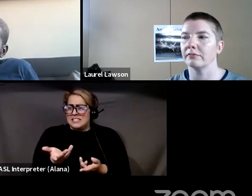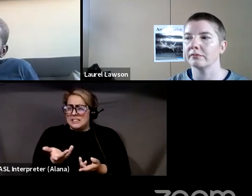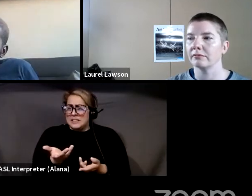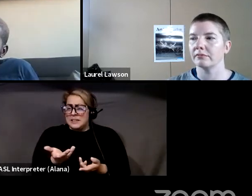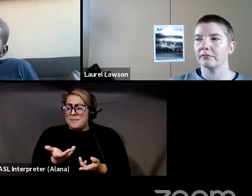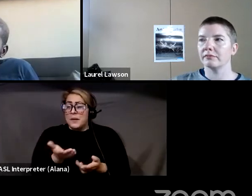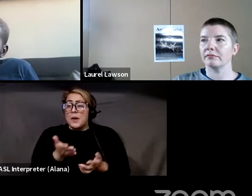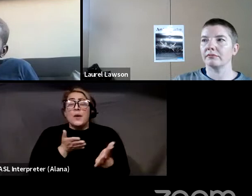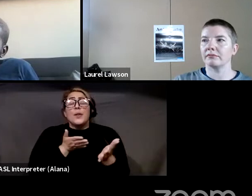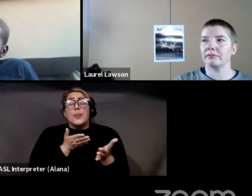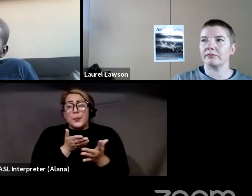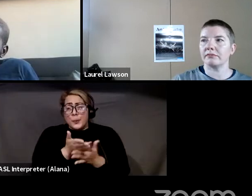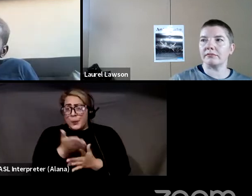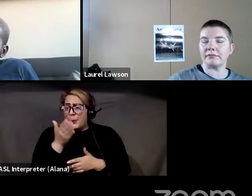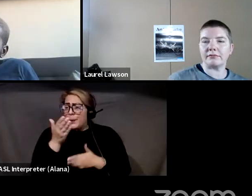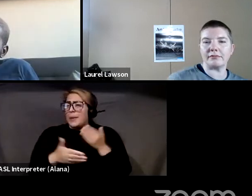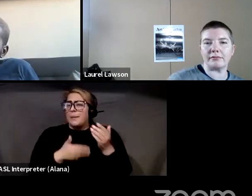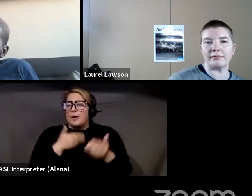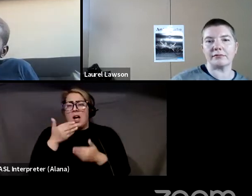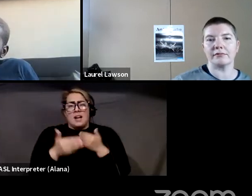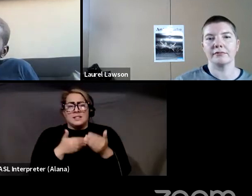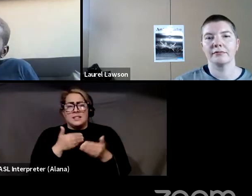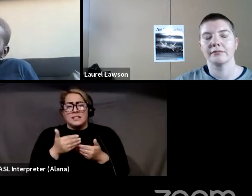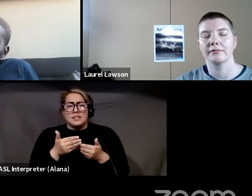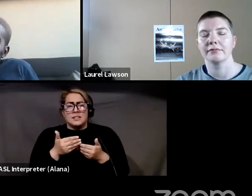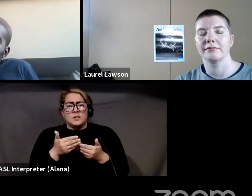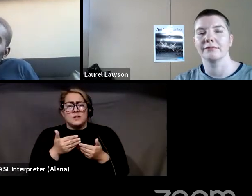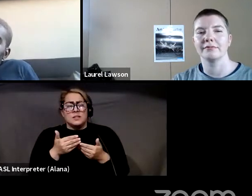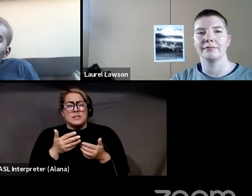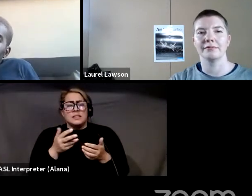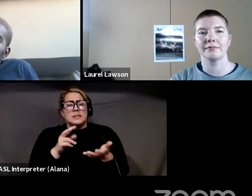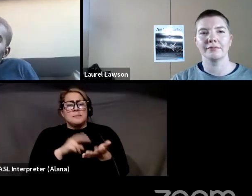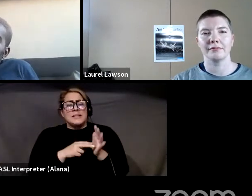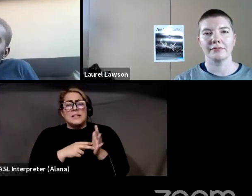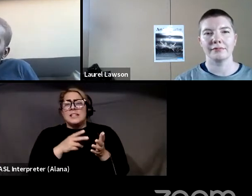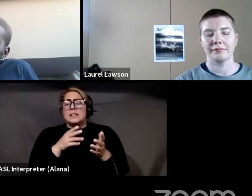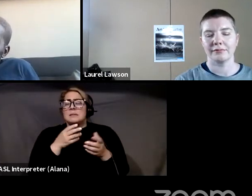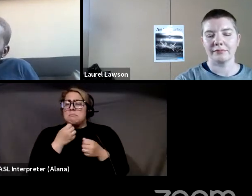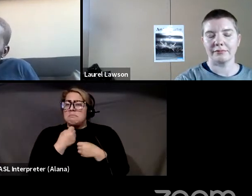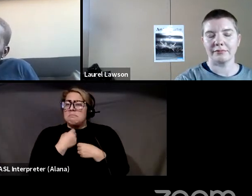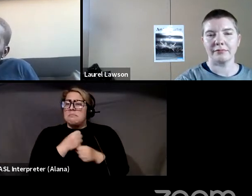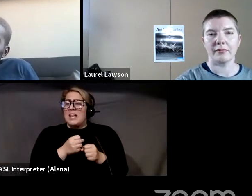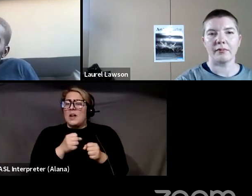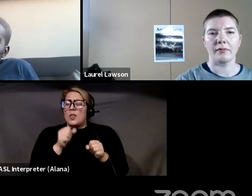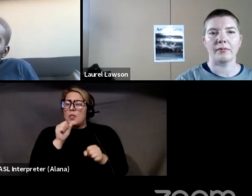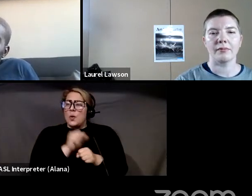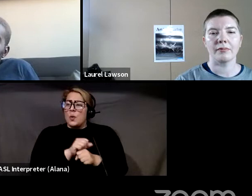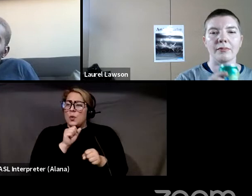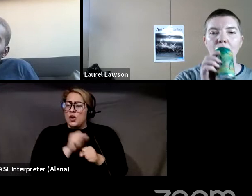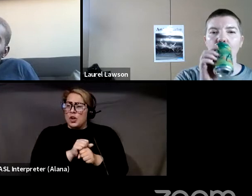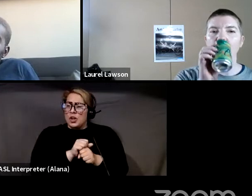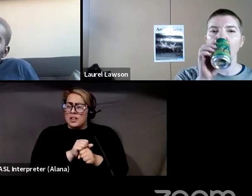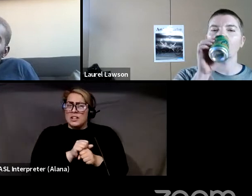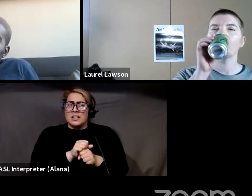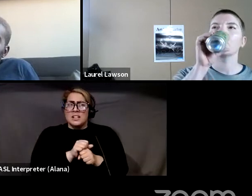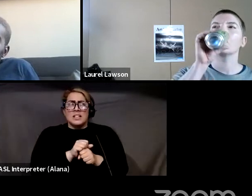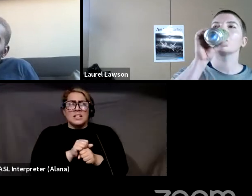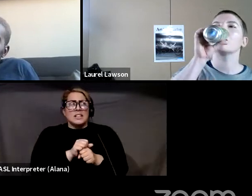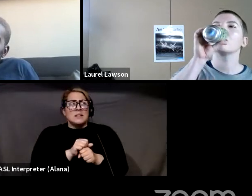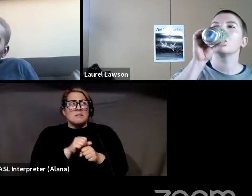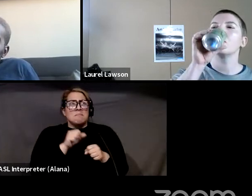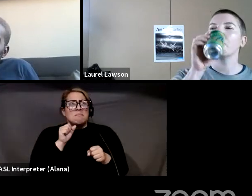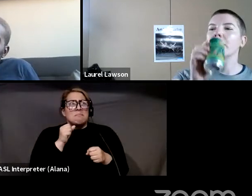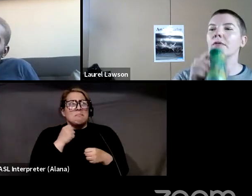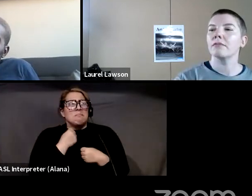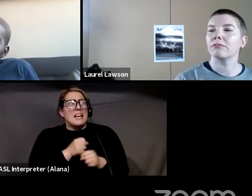throughout the process to make the work to the visions in which the choreographer